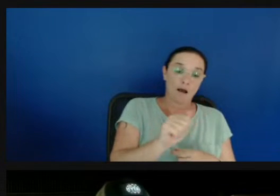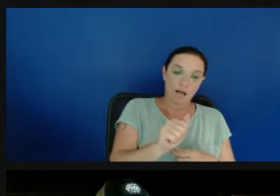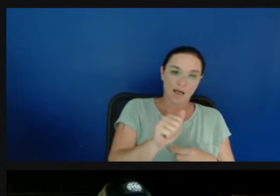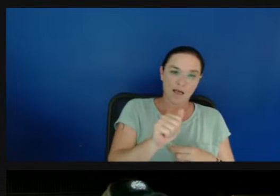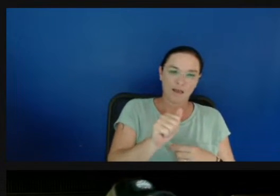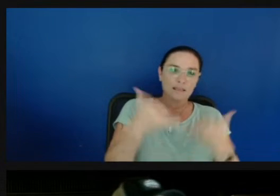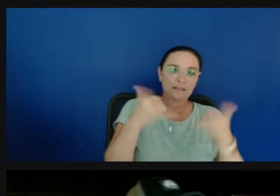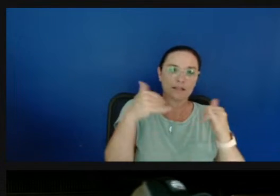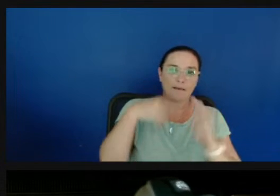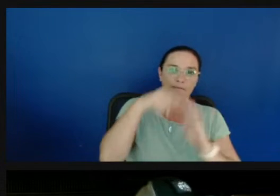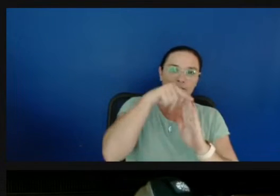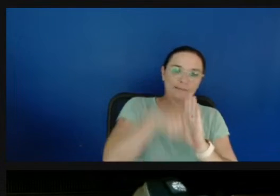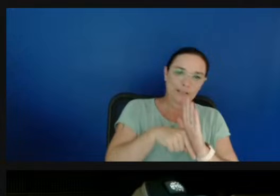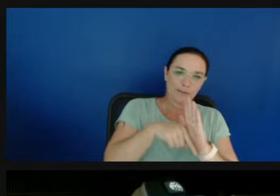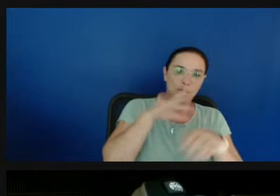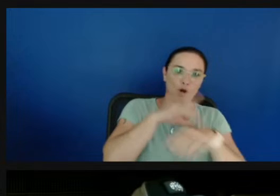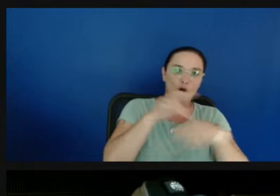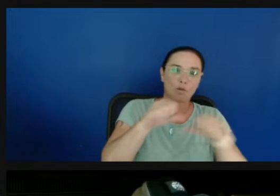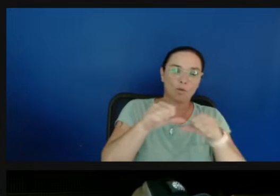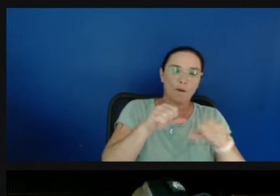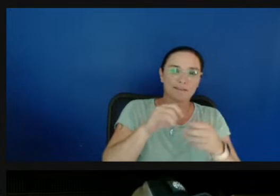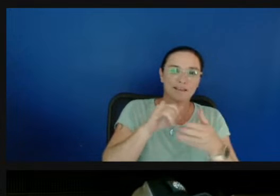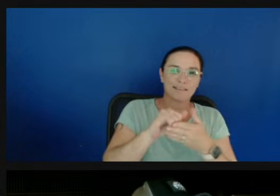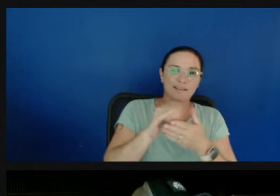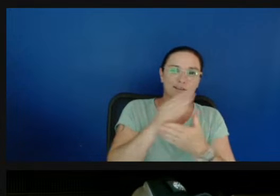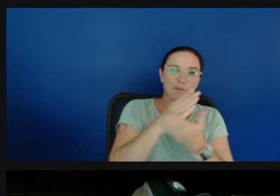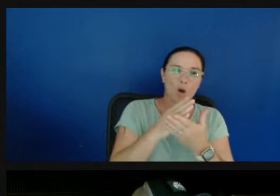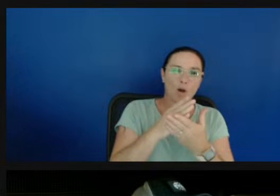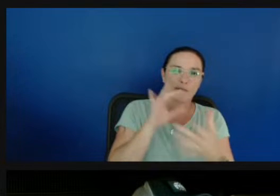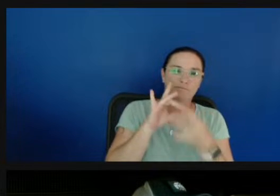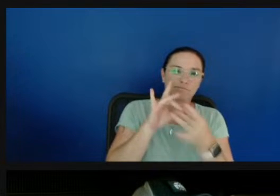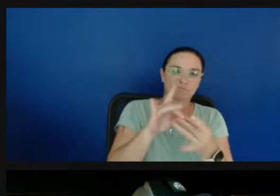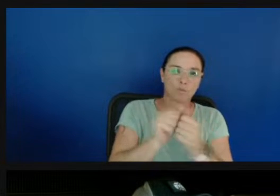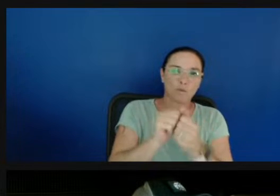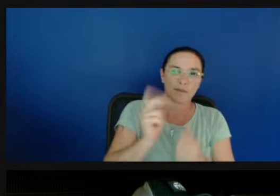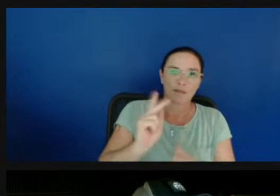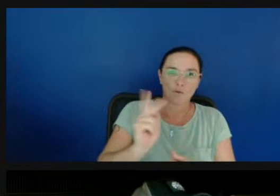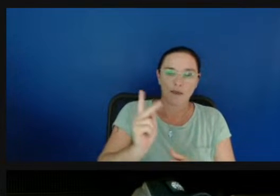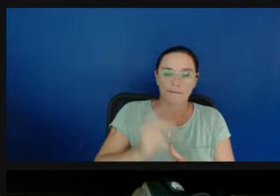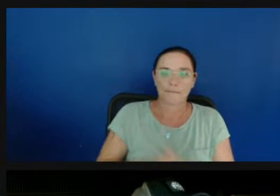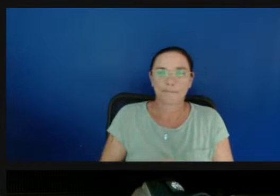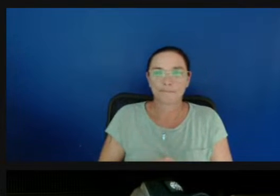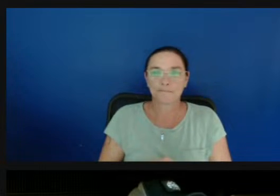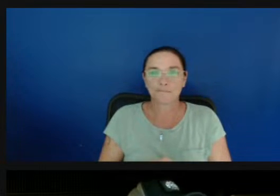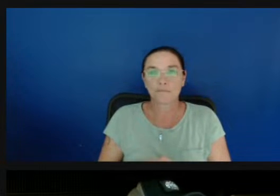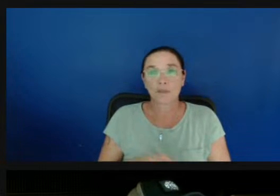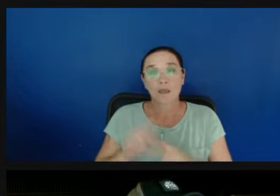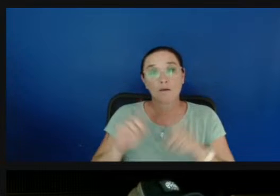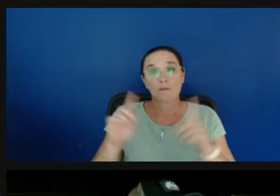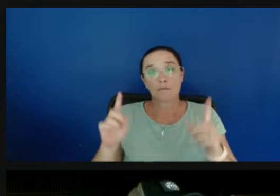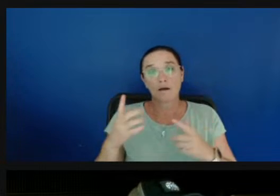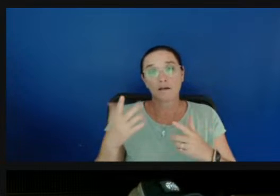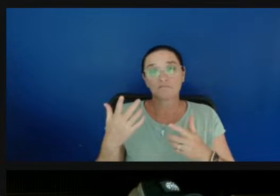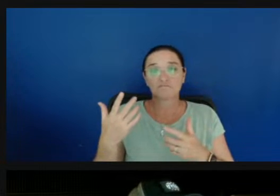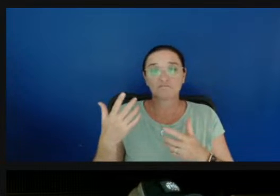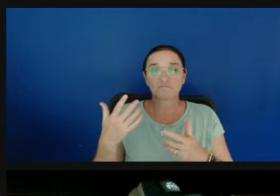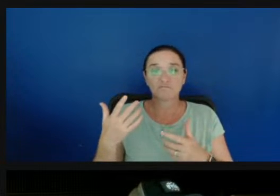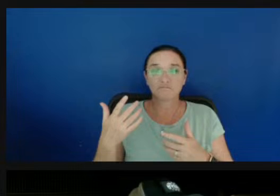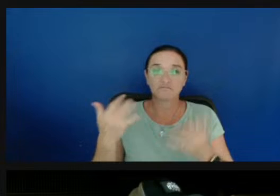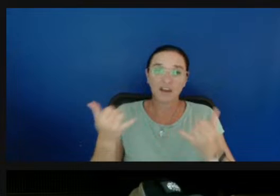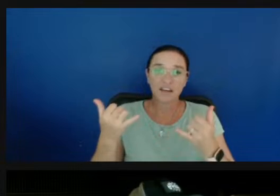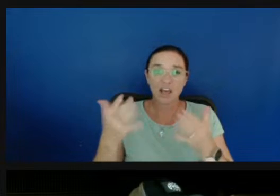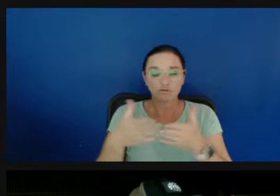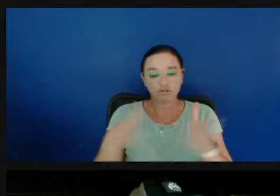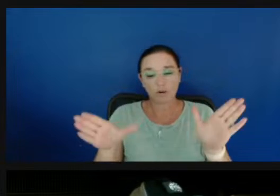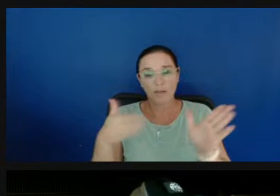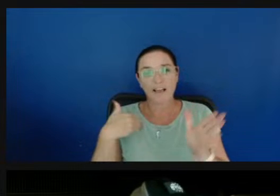here's the Kilauea piece of them on the map. But otherwise, the earthquakes are relatively fewer, and so we can see a little